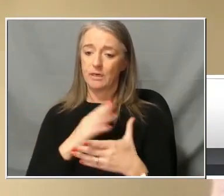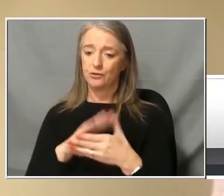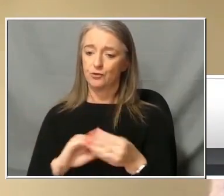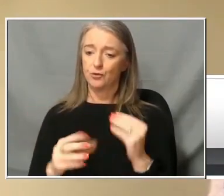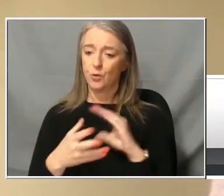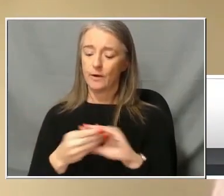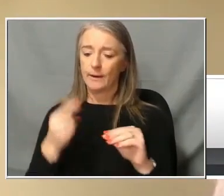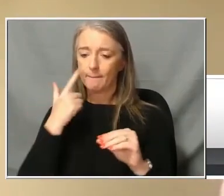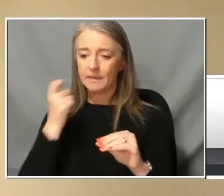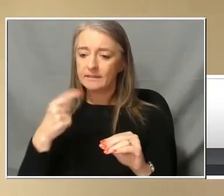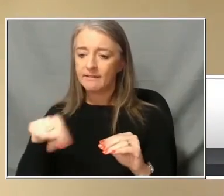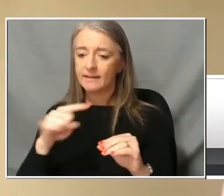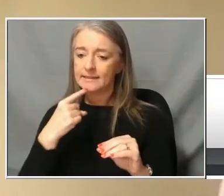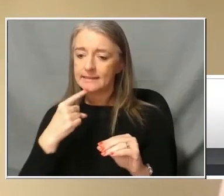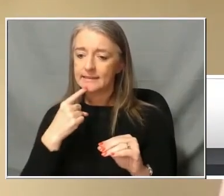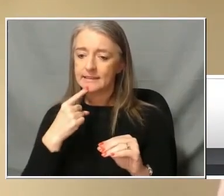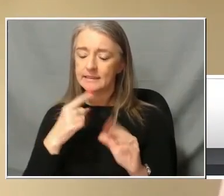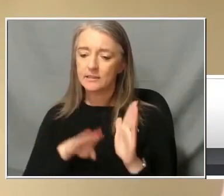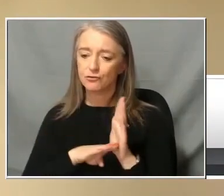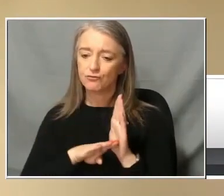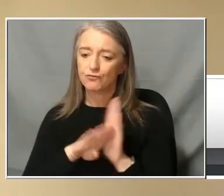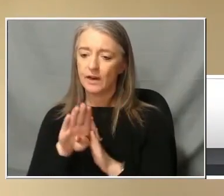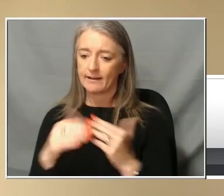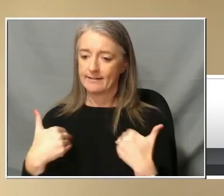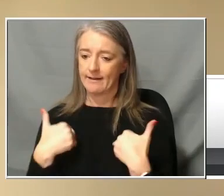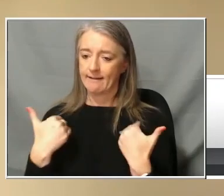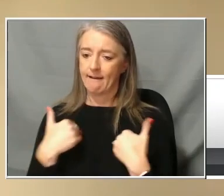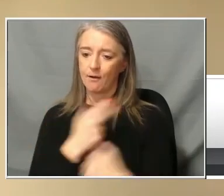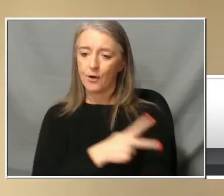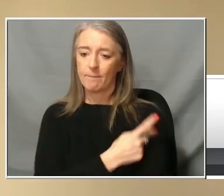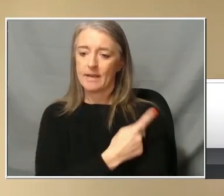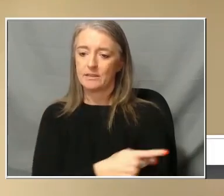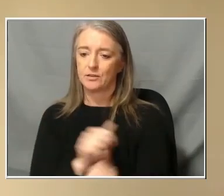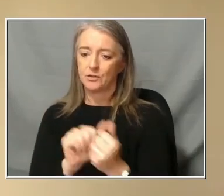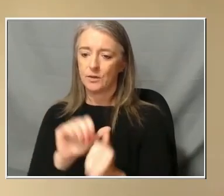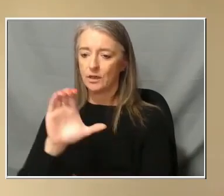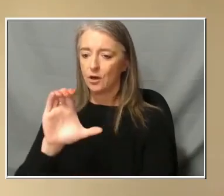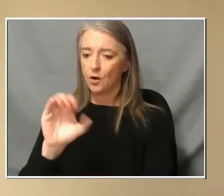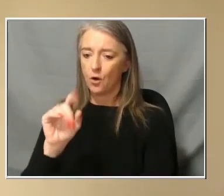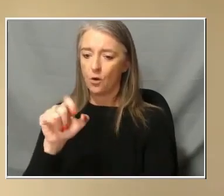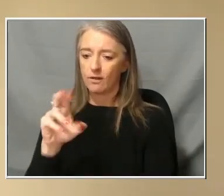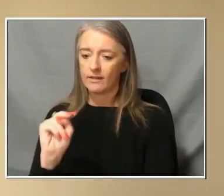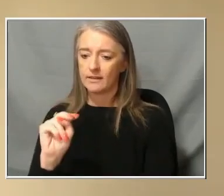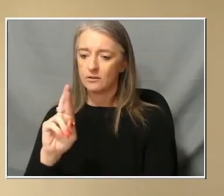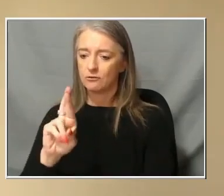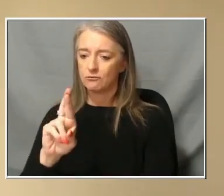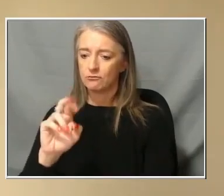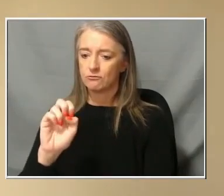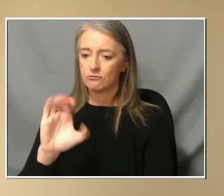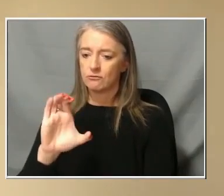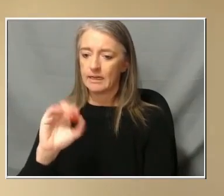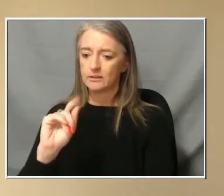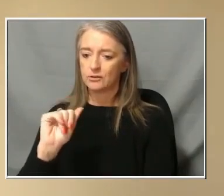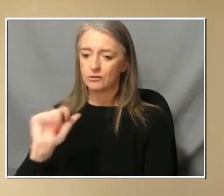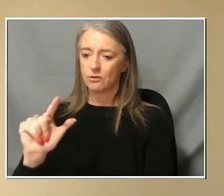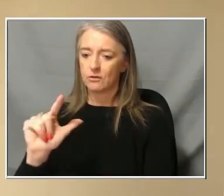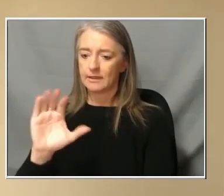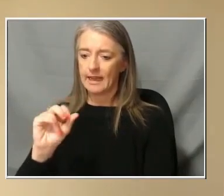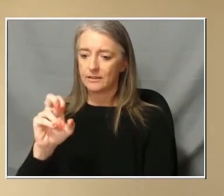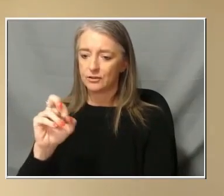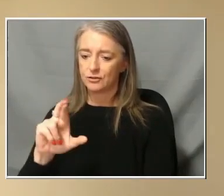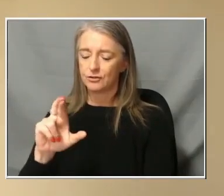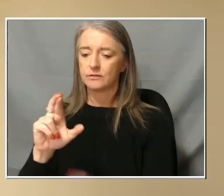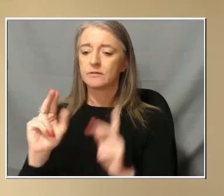because, like they said, this rise in younger patients with colorectal cancer combined with it's not something